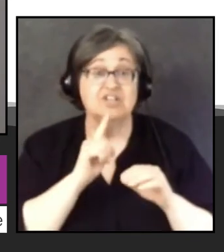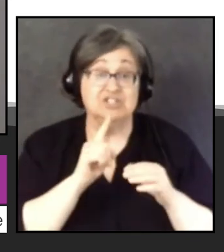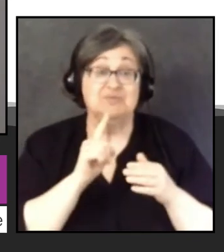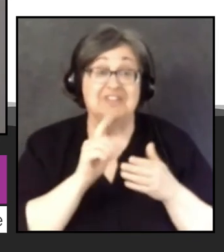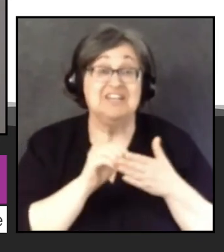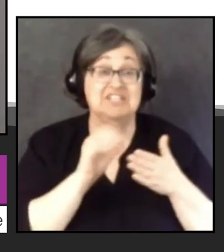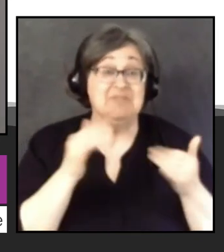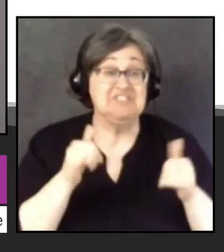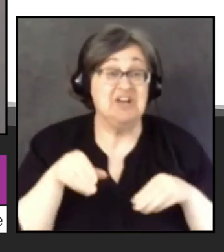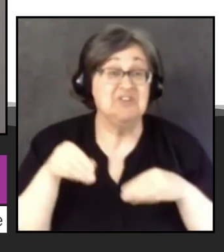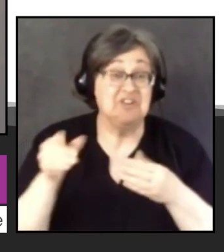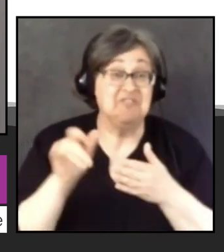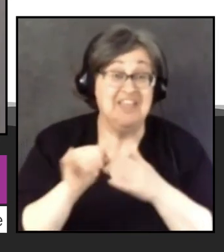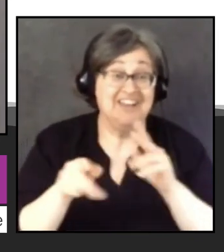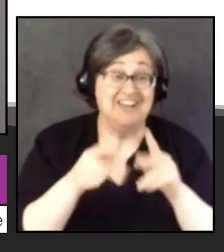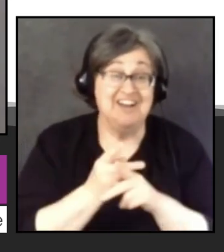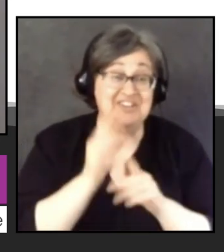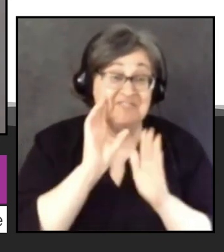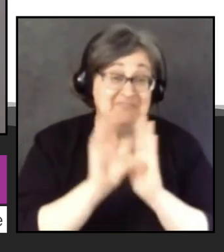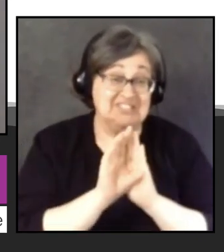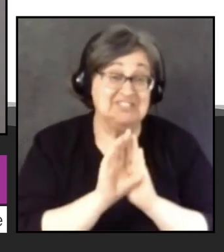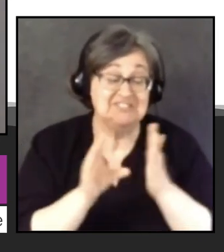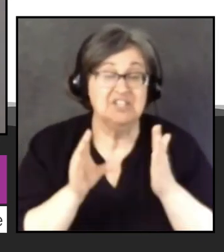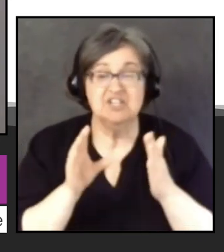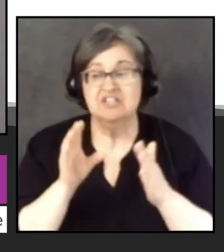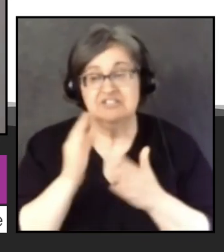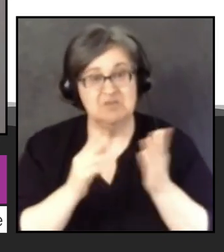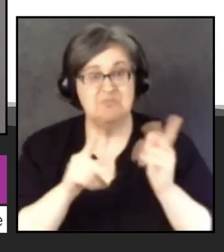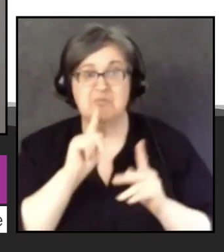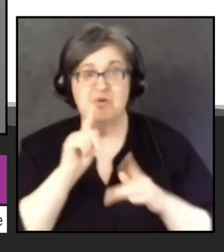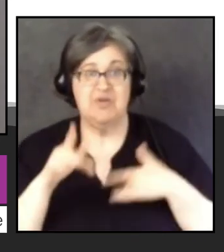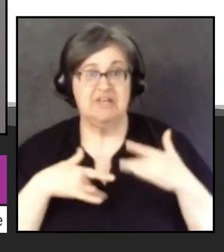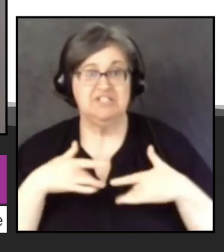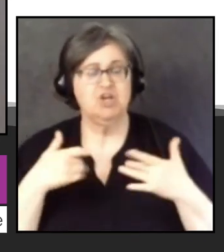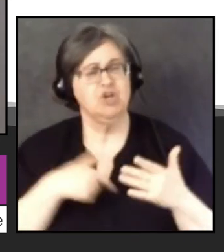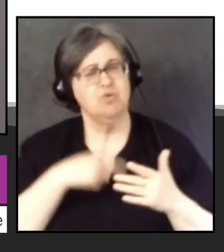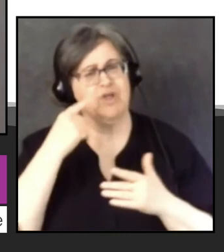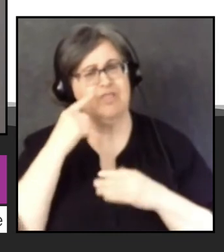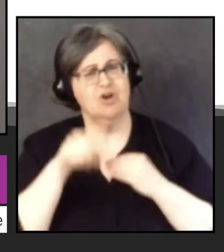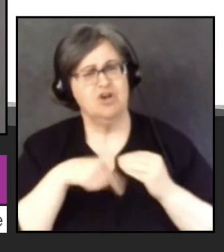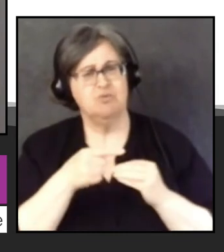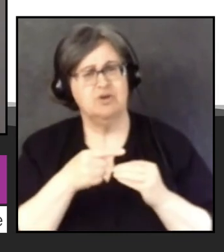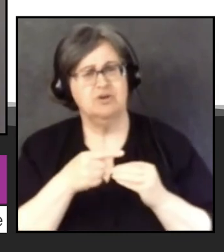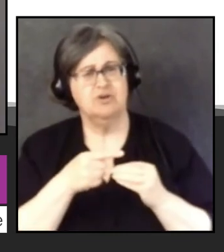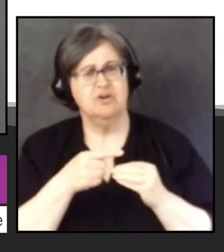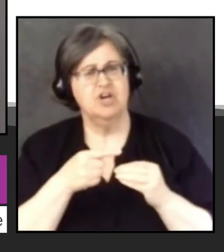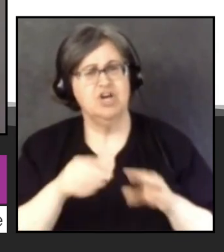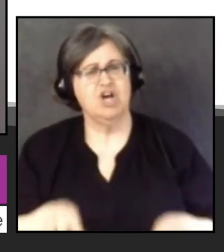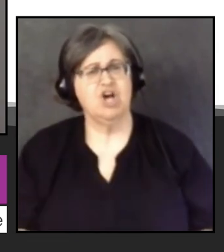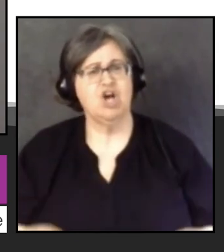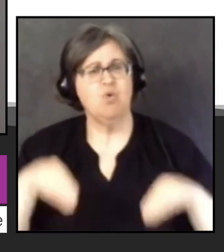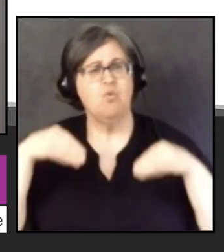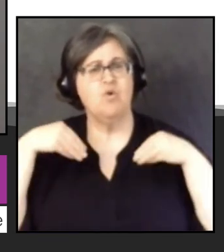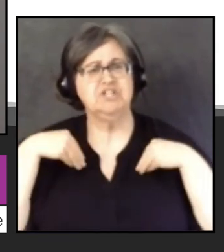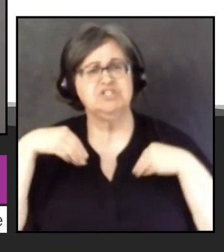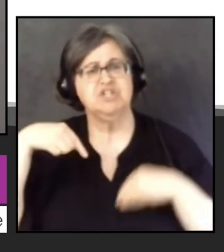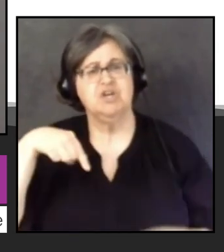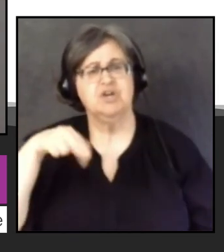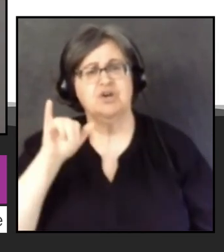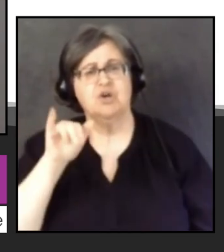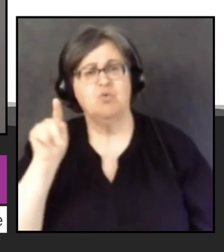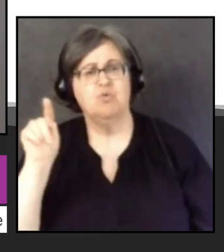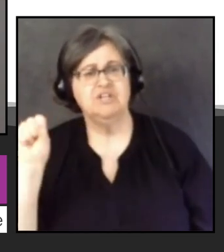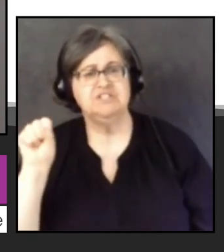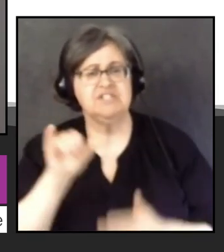so a lot of people were really excited. And then we also thought about quilts as well as a way of